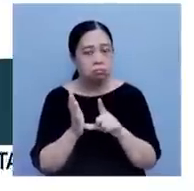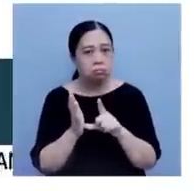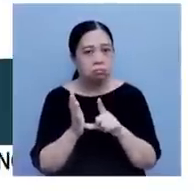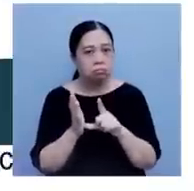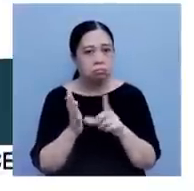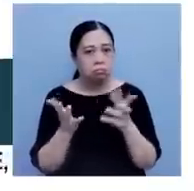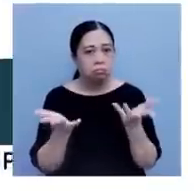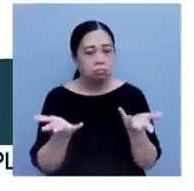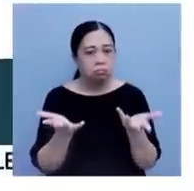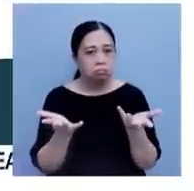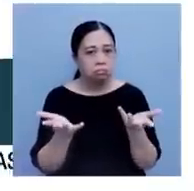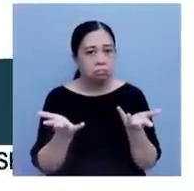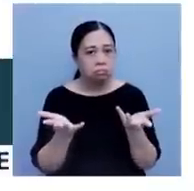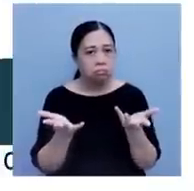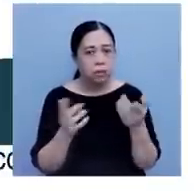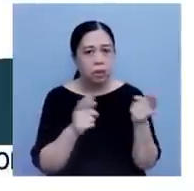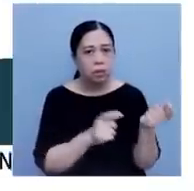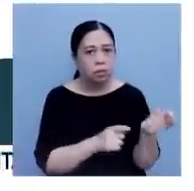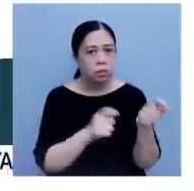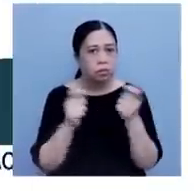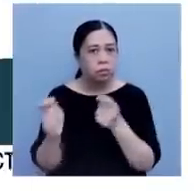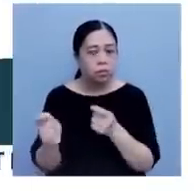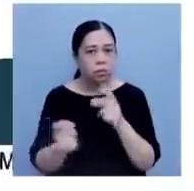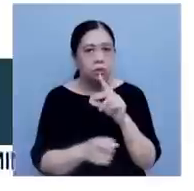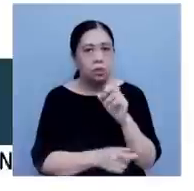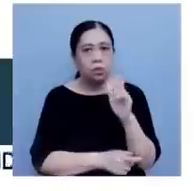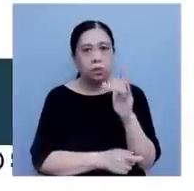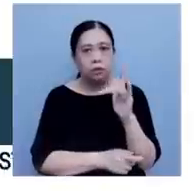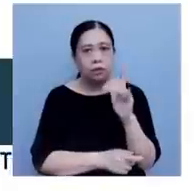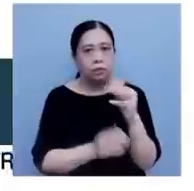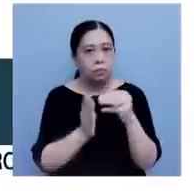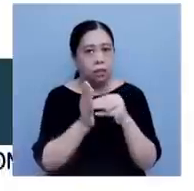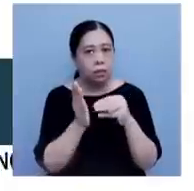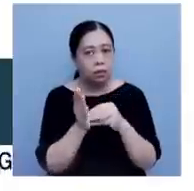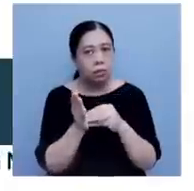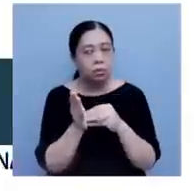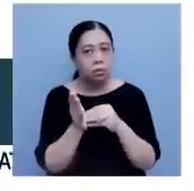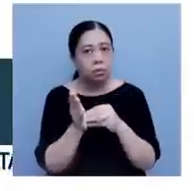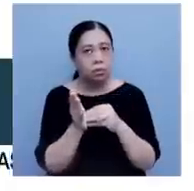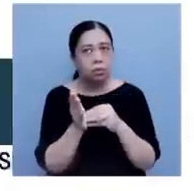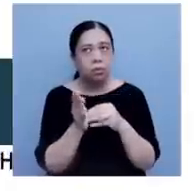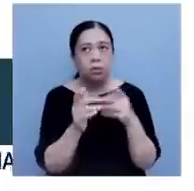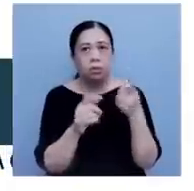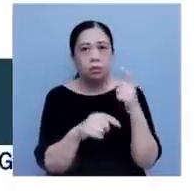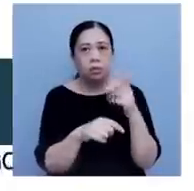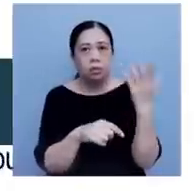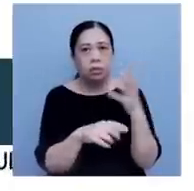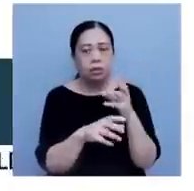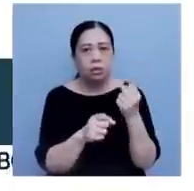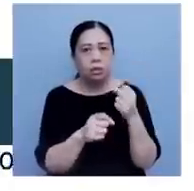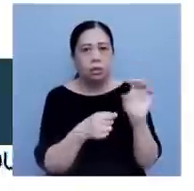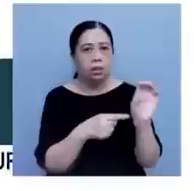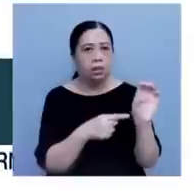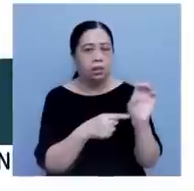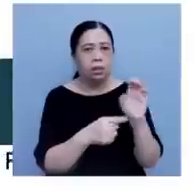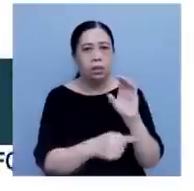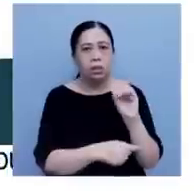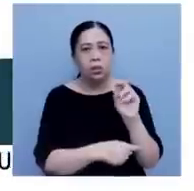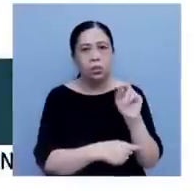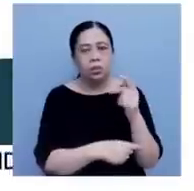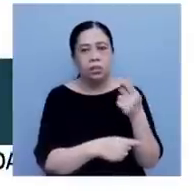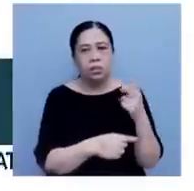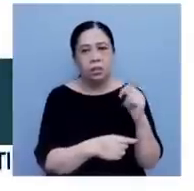There was a transfer of 125 million out of the contingent fund of the